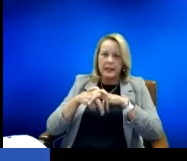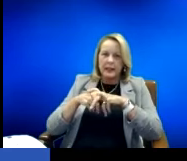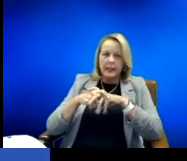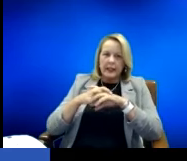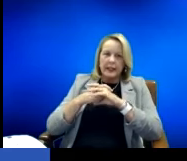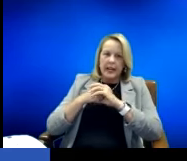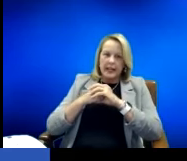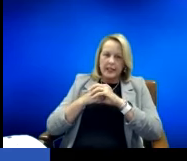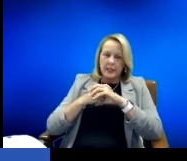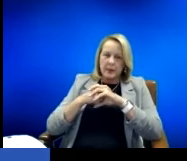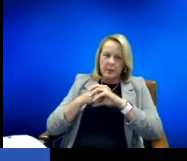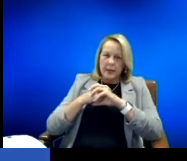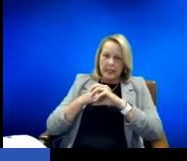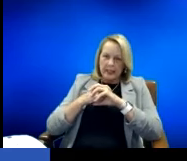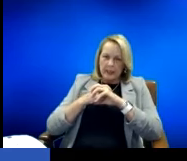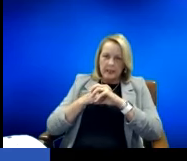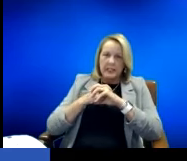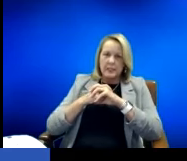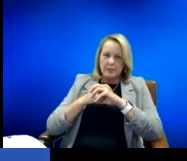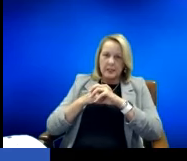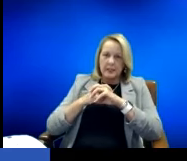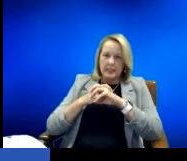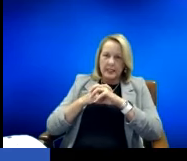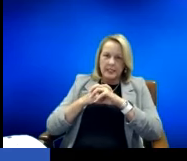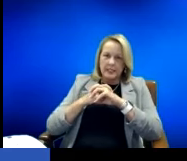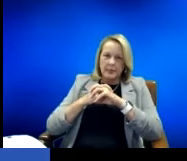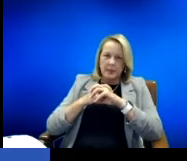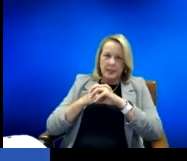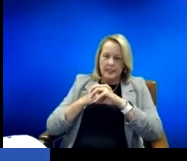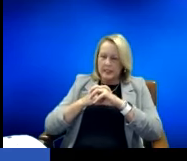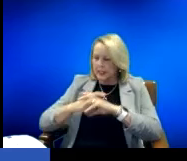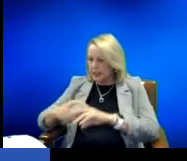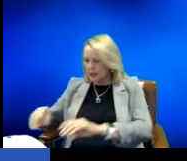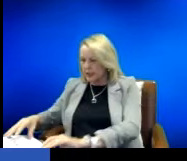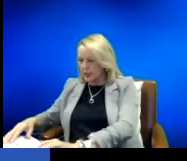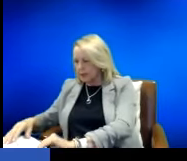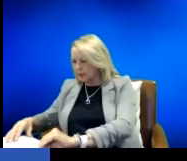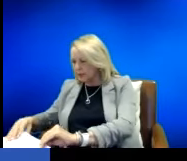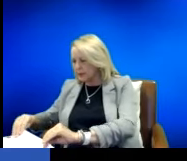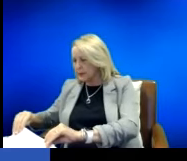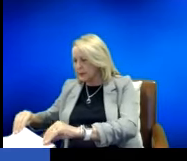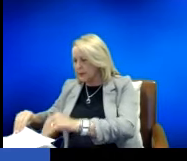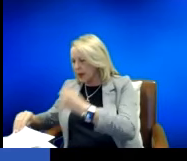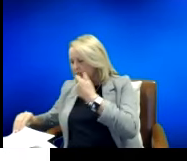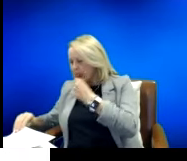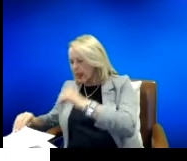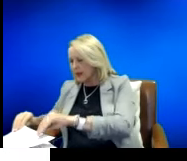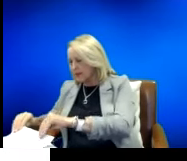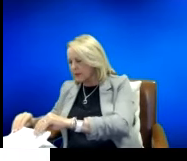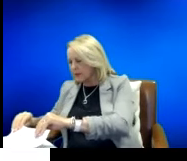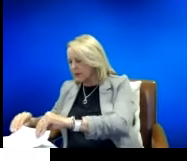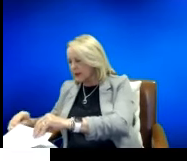about guiding you on making your investments, that's a good place to go. So.